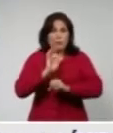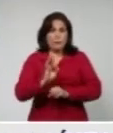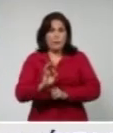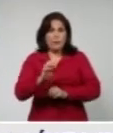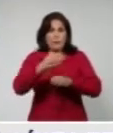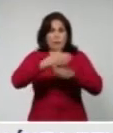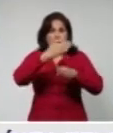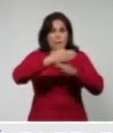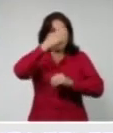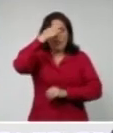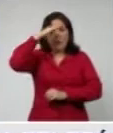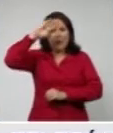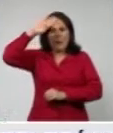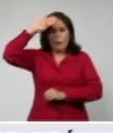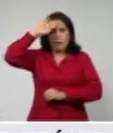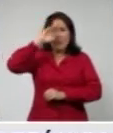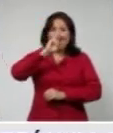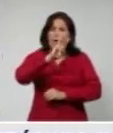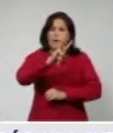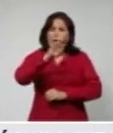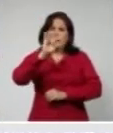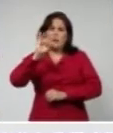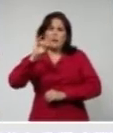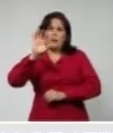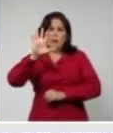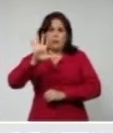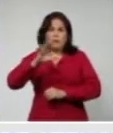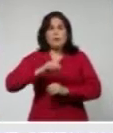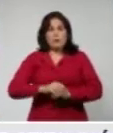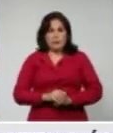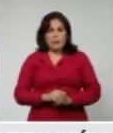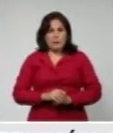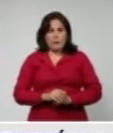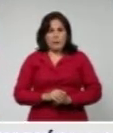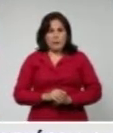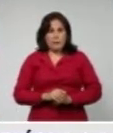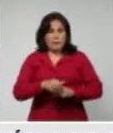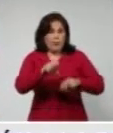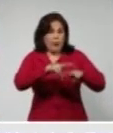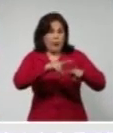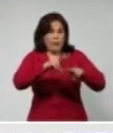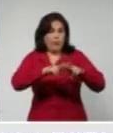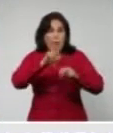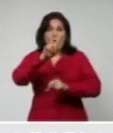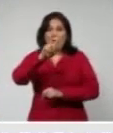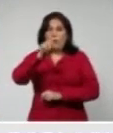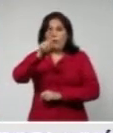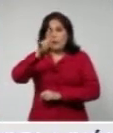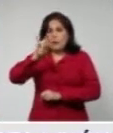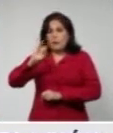915 were processed at the Pedro Curi Tropical Medicine Institute,